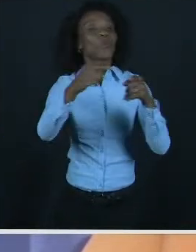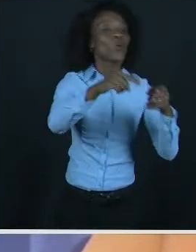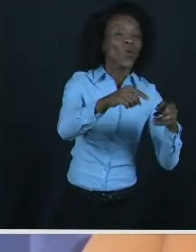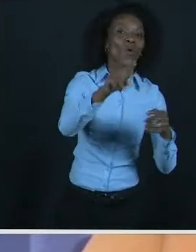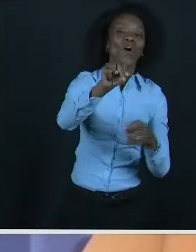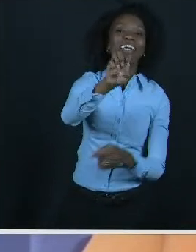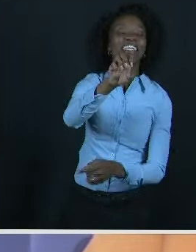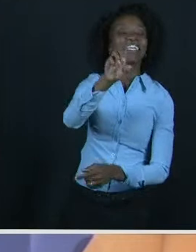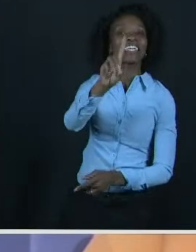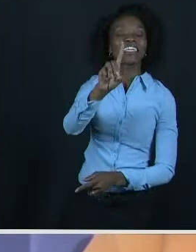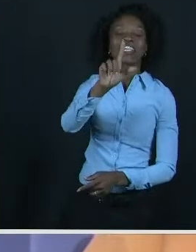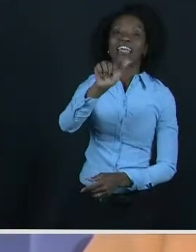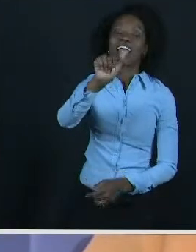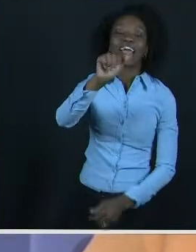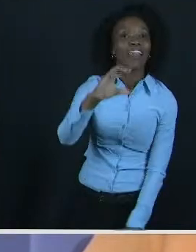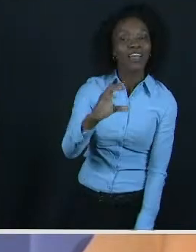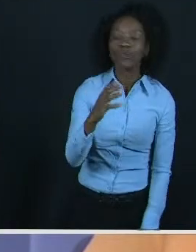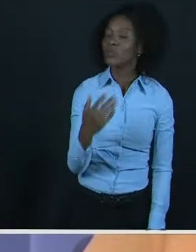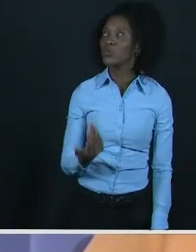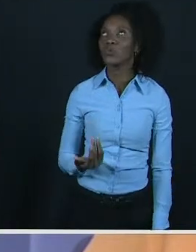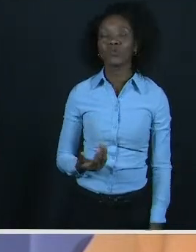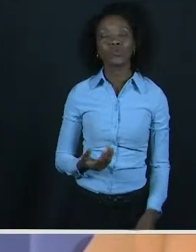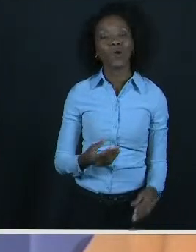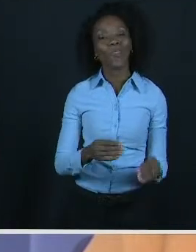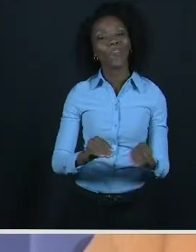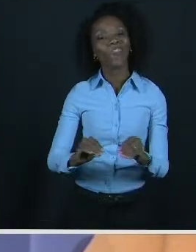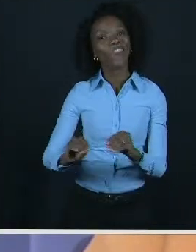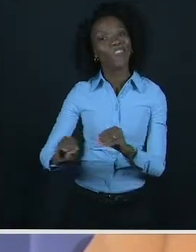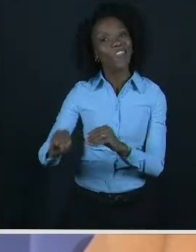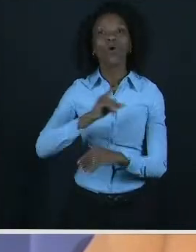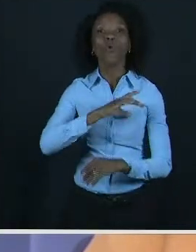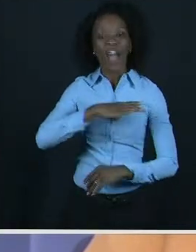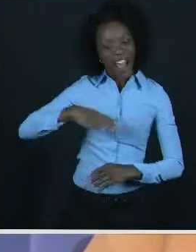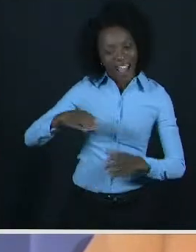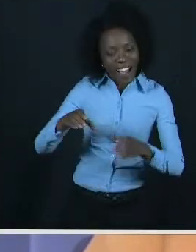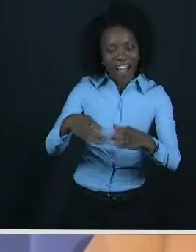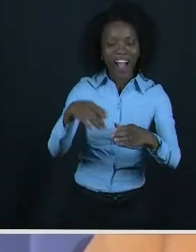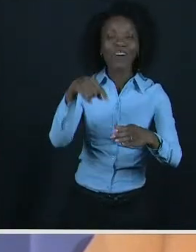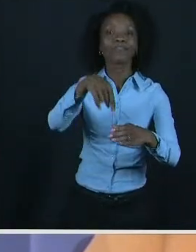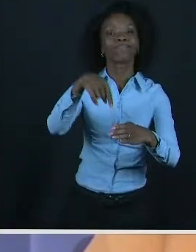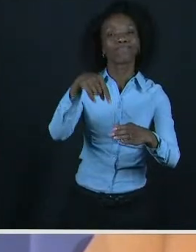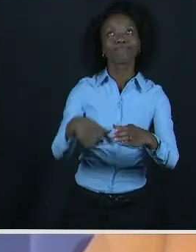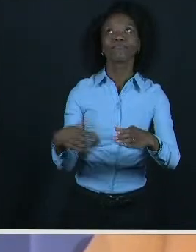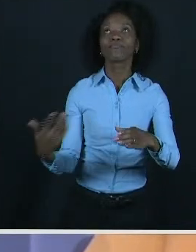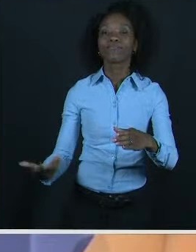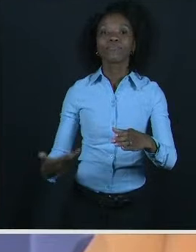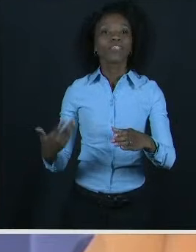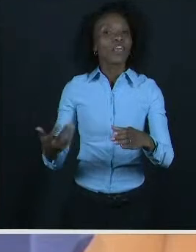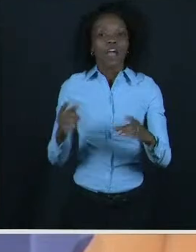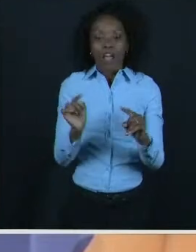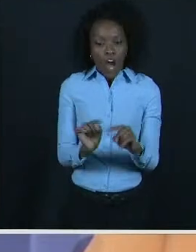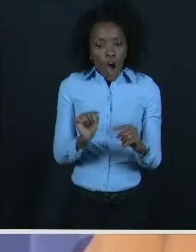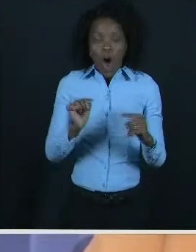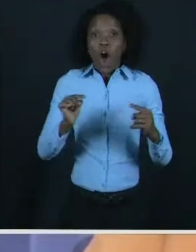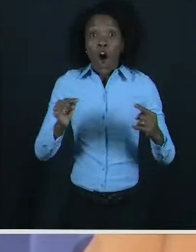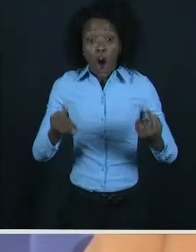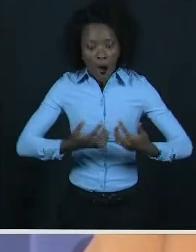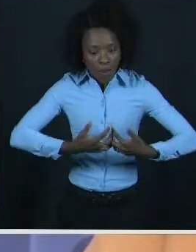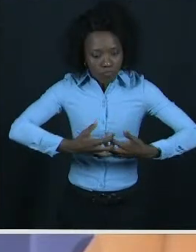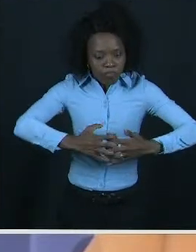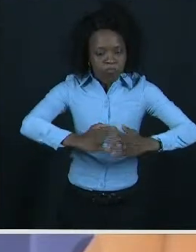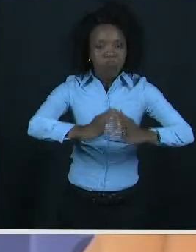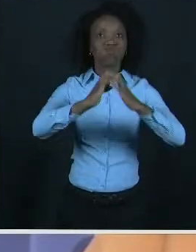has taken far too long because the council in the end couldn't really be fully set